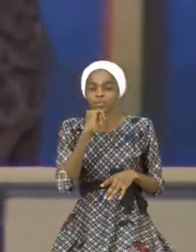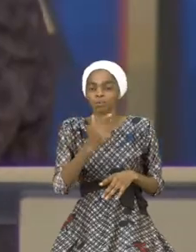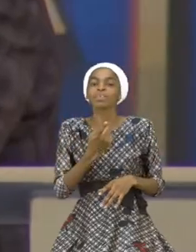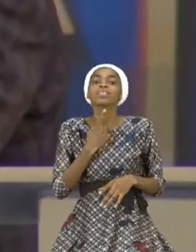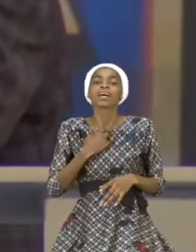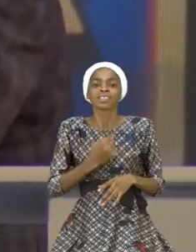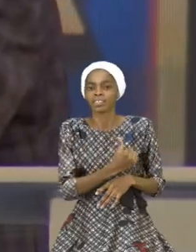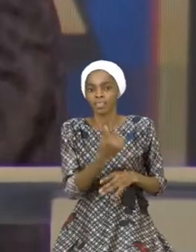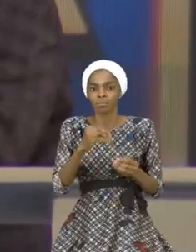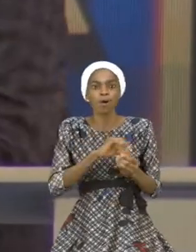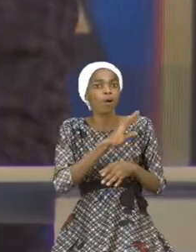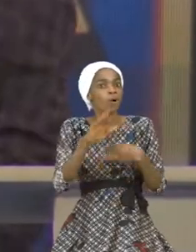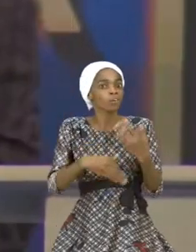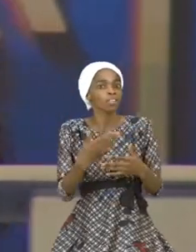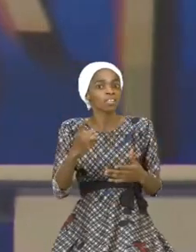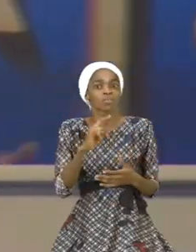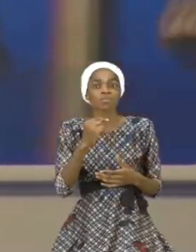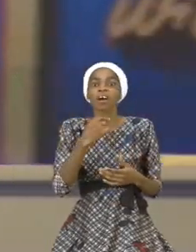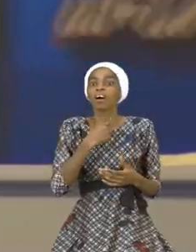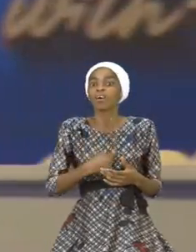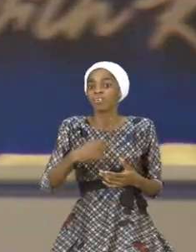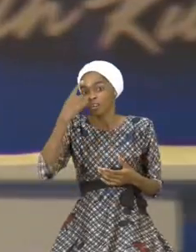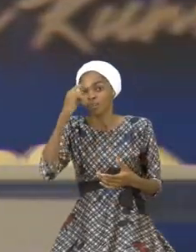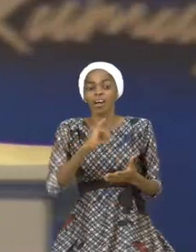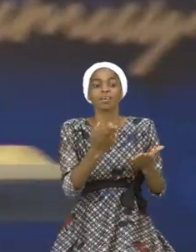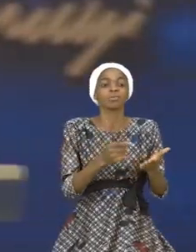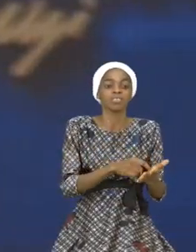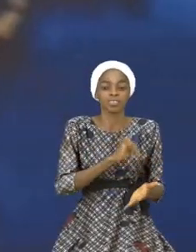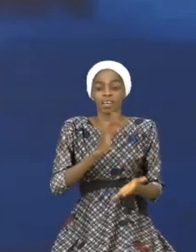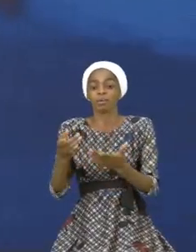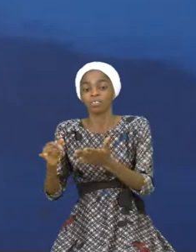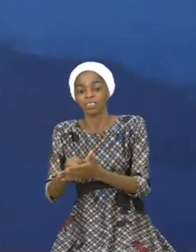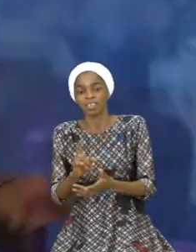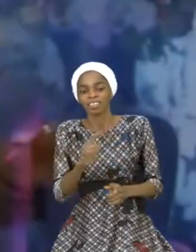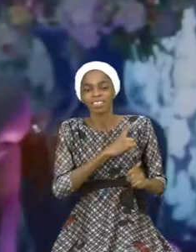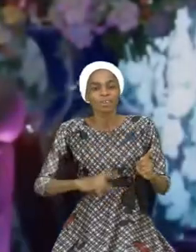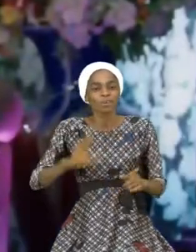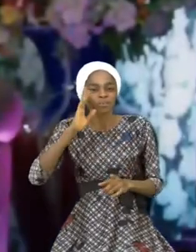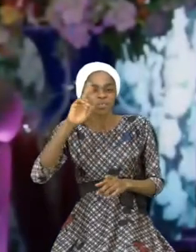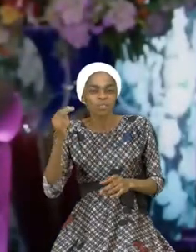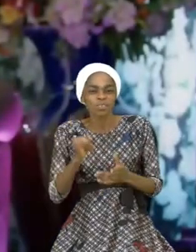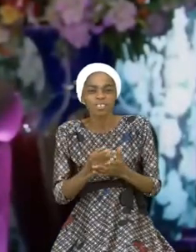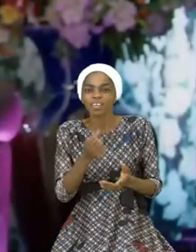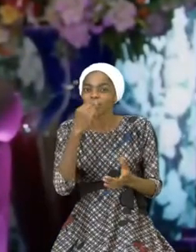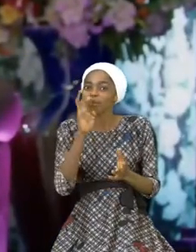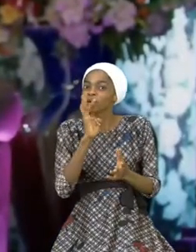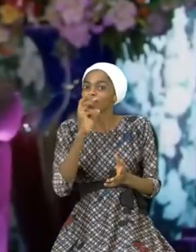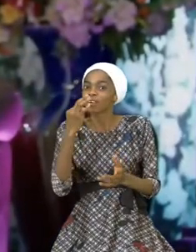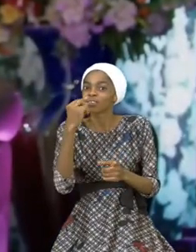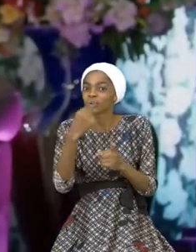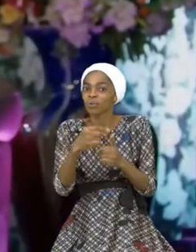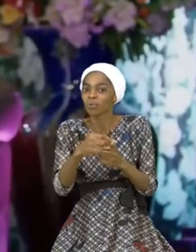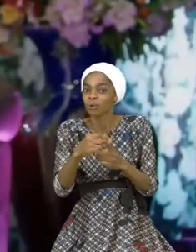things who are thirsty of i want this i want that the lord will use the water of the world